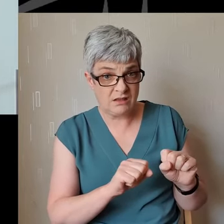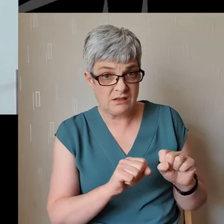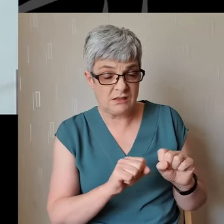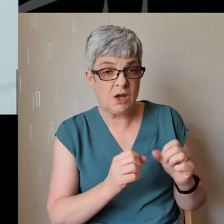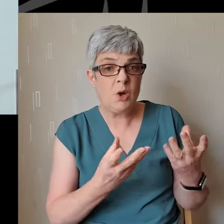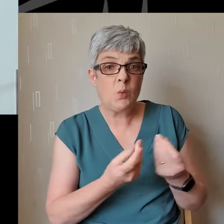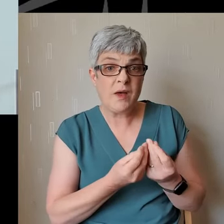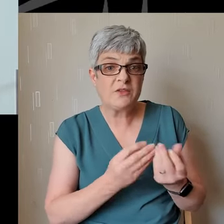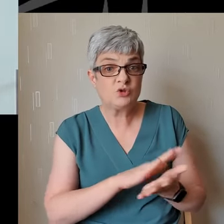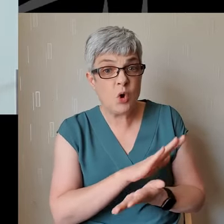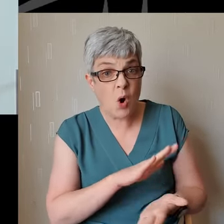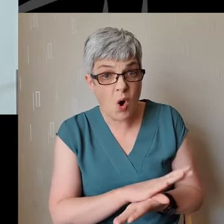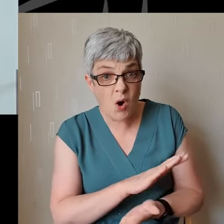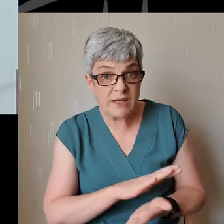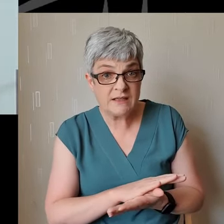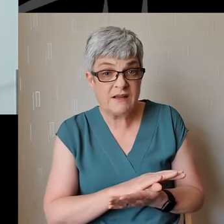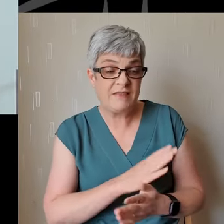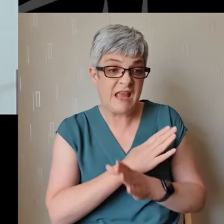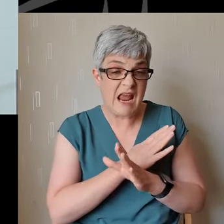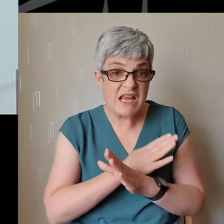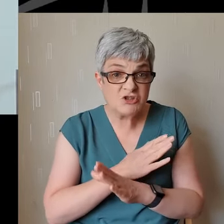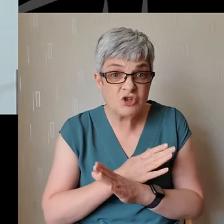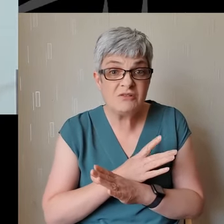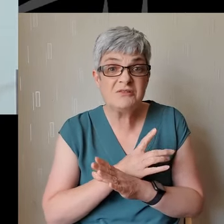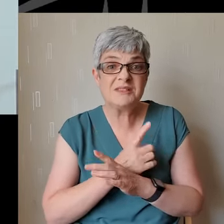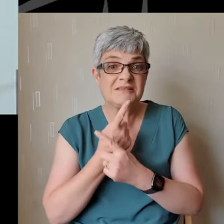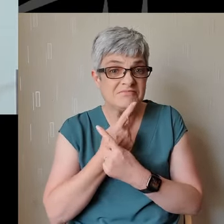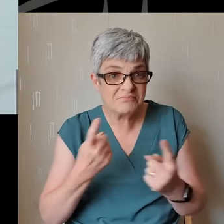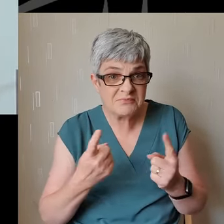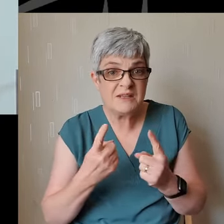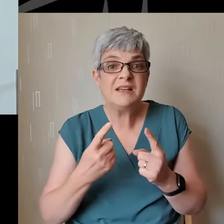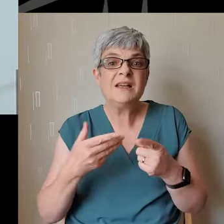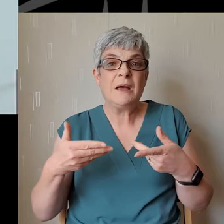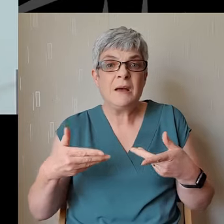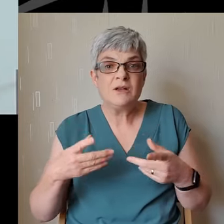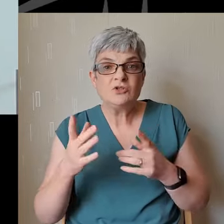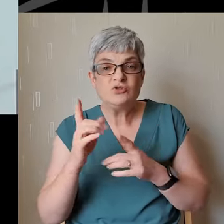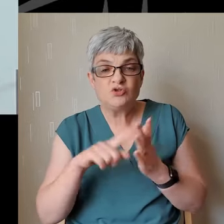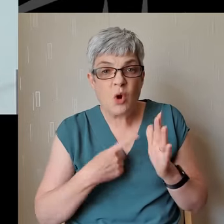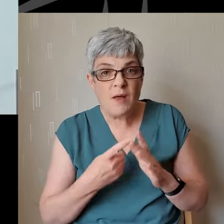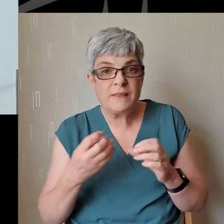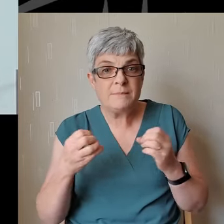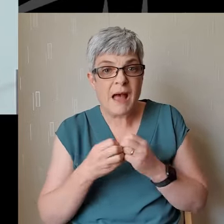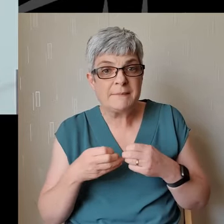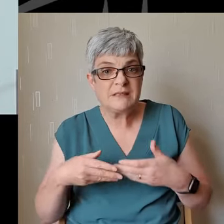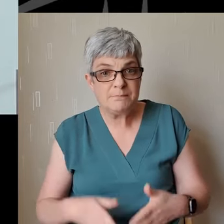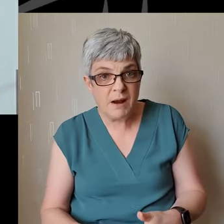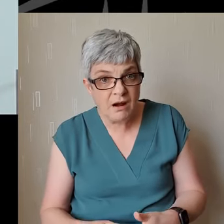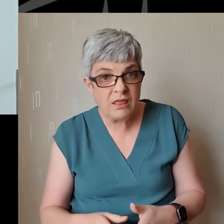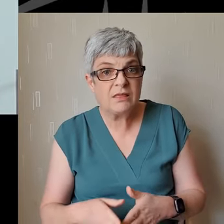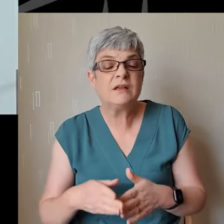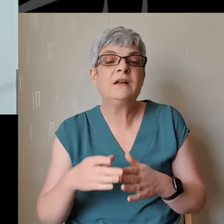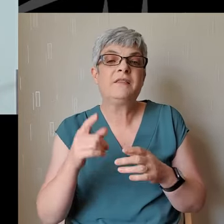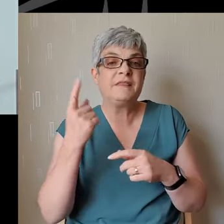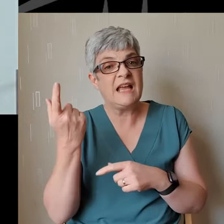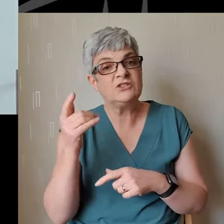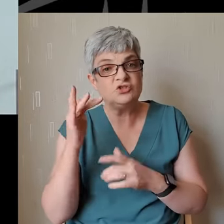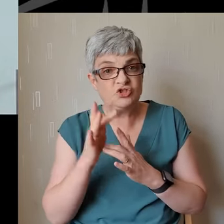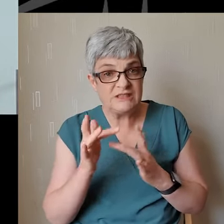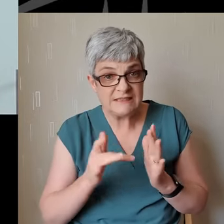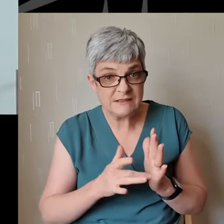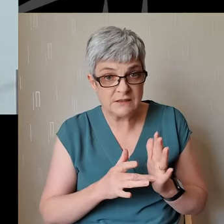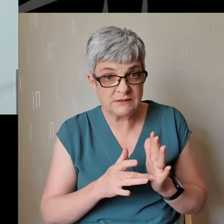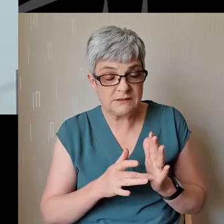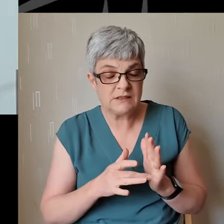with joy at the angel's announcements about the birth of John the Baptist and then the birth of Jesus.